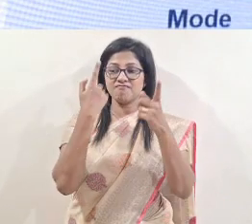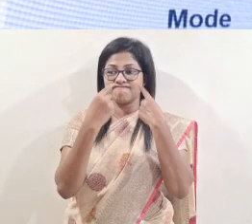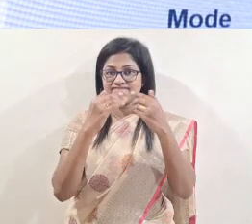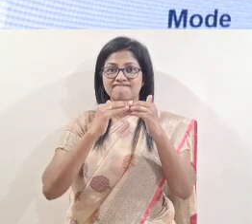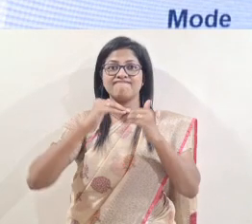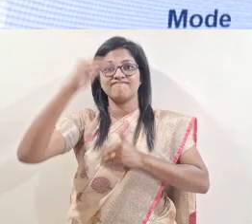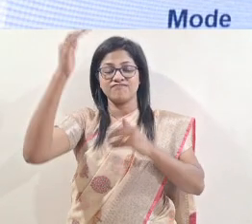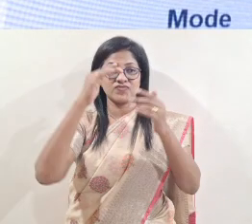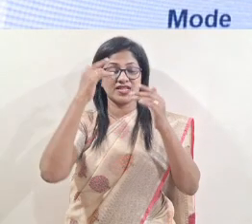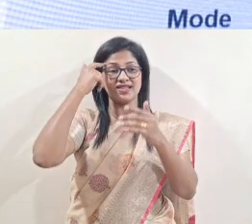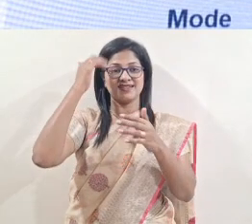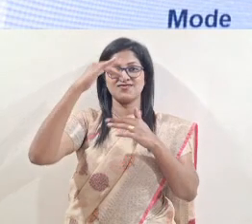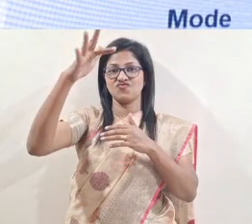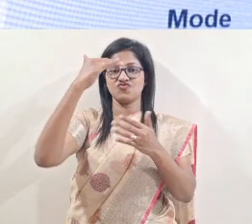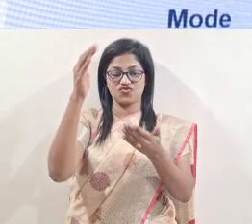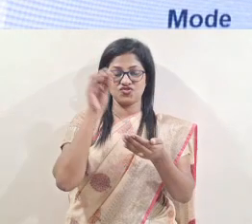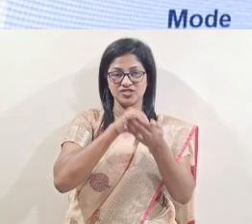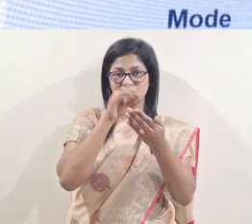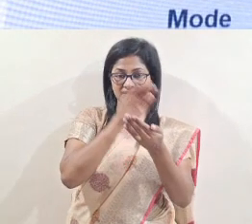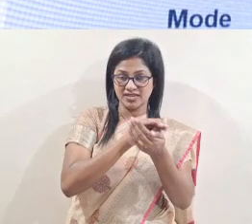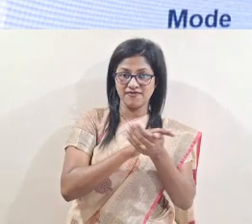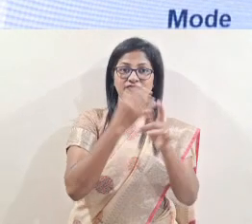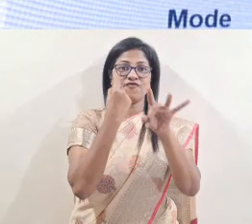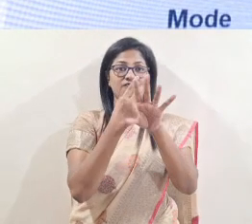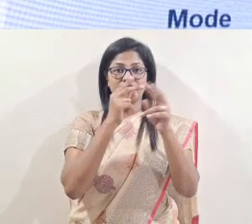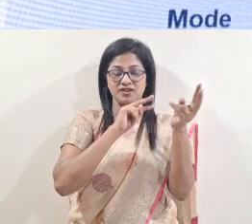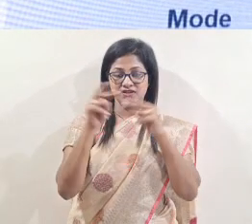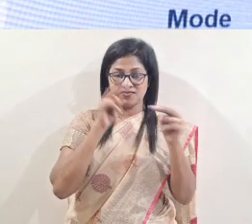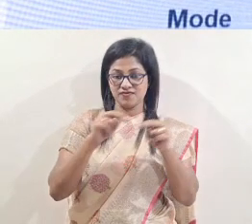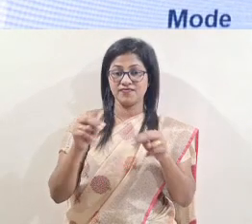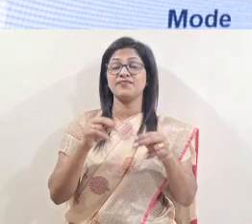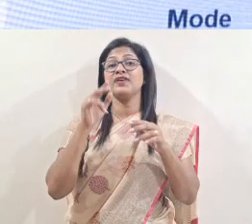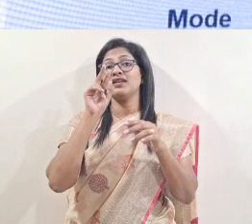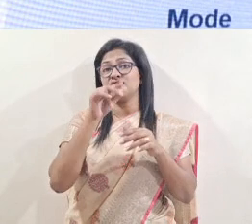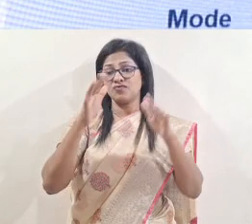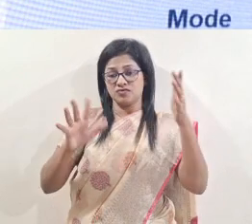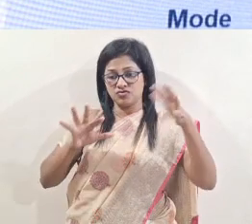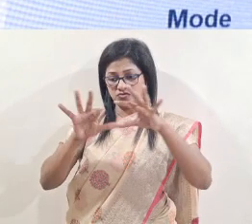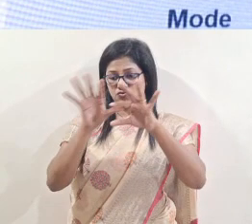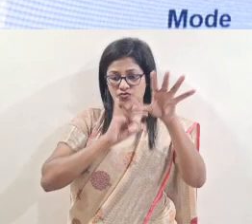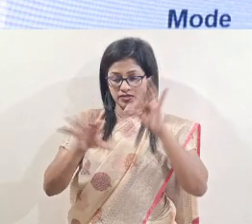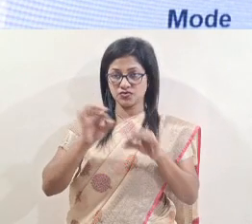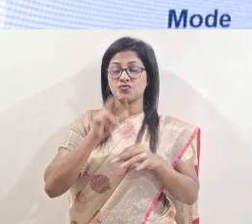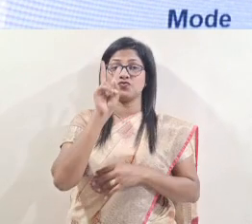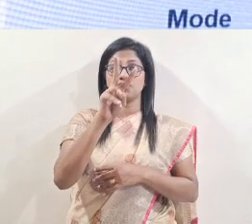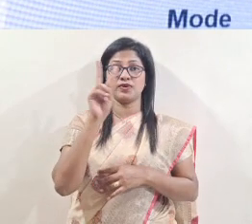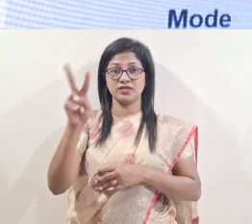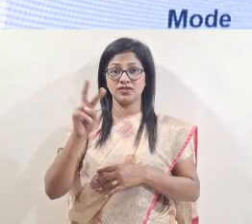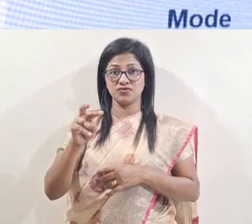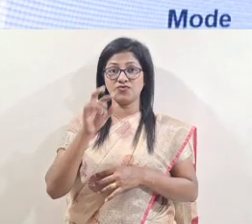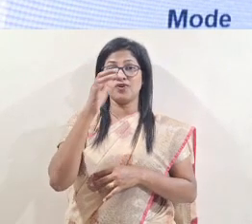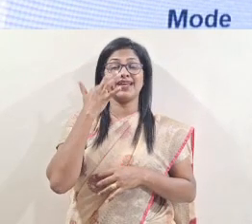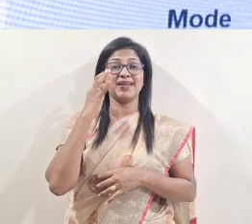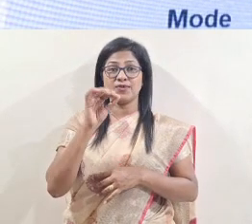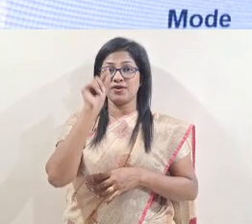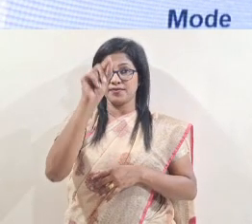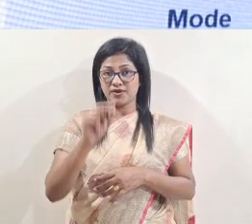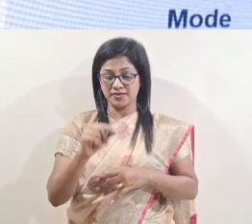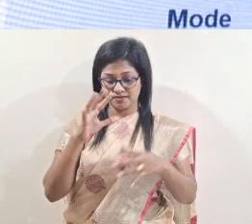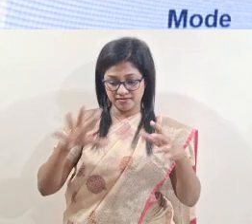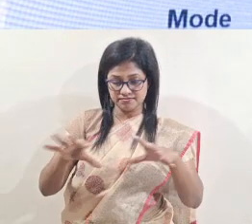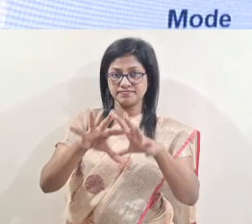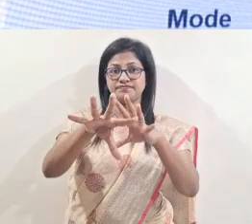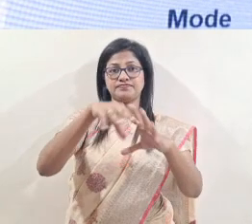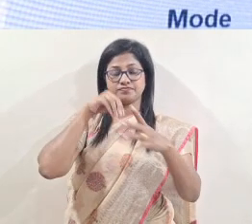in mind the context of the study, we have shortlisted 22 factors broadly categorized into changes in property and